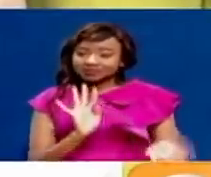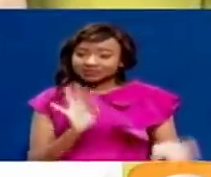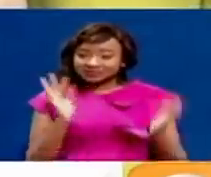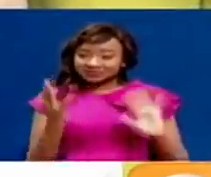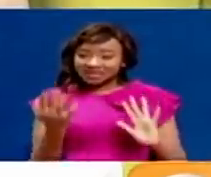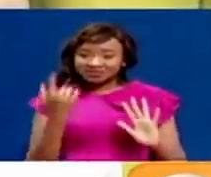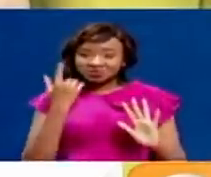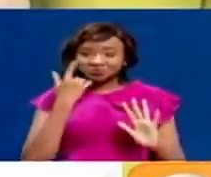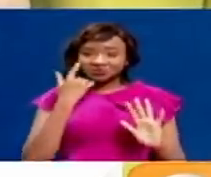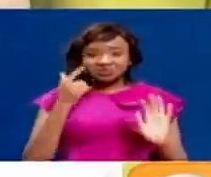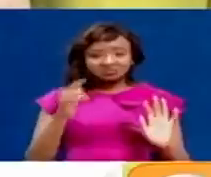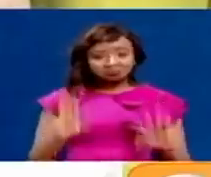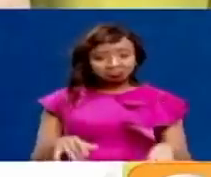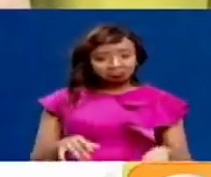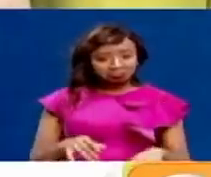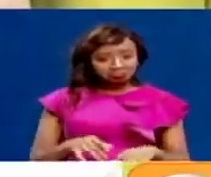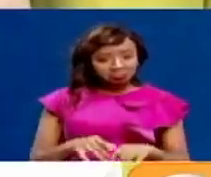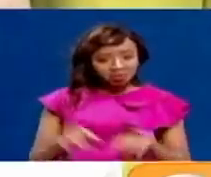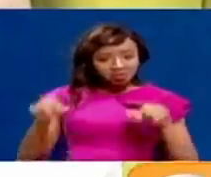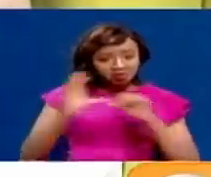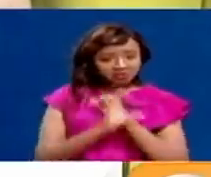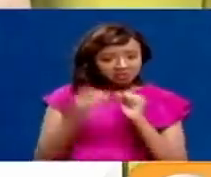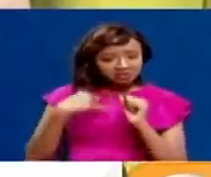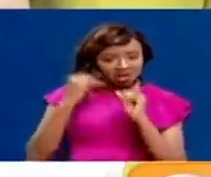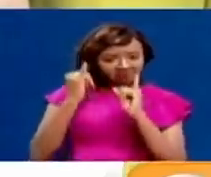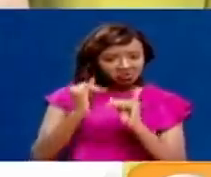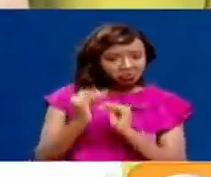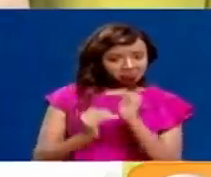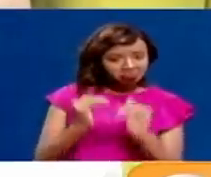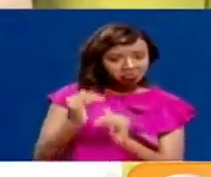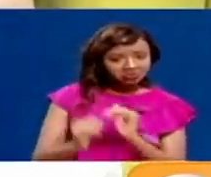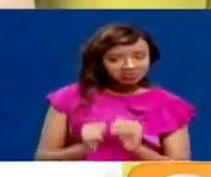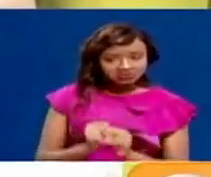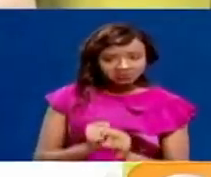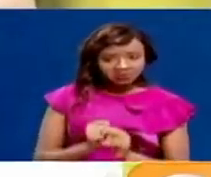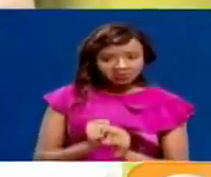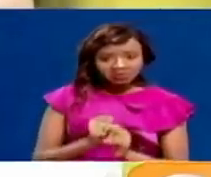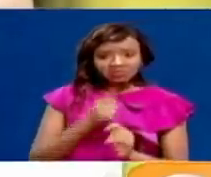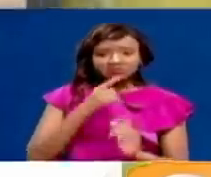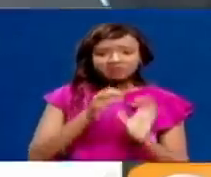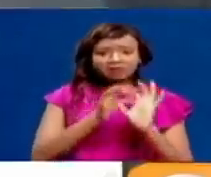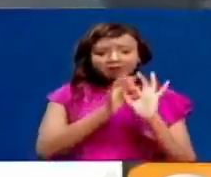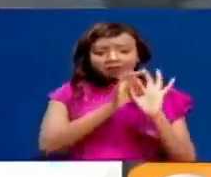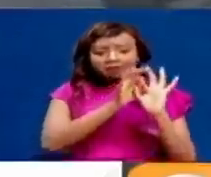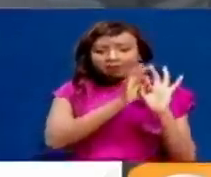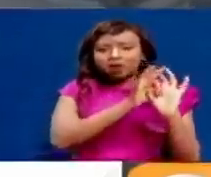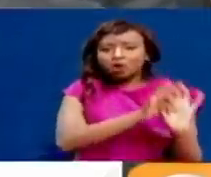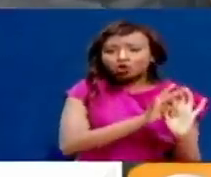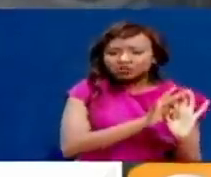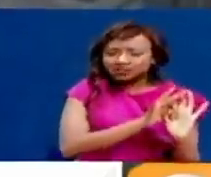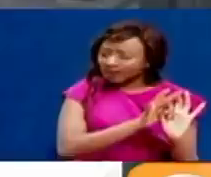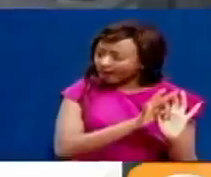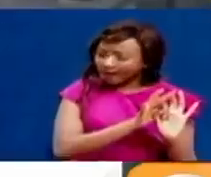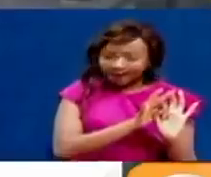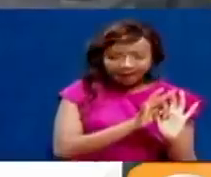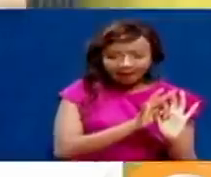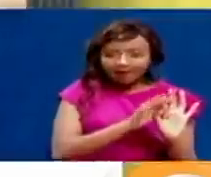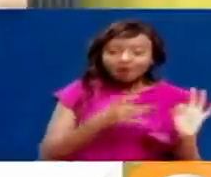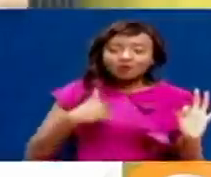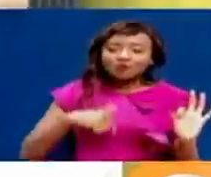a new qualification in this country that is being called a loyalty pledge. We shall not allow